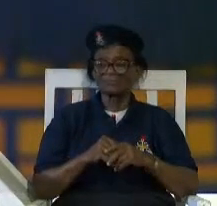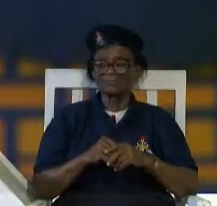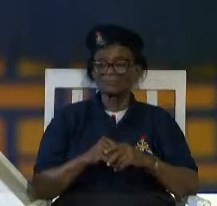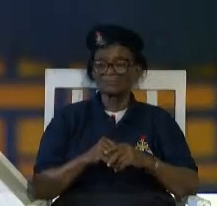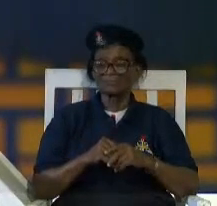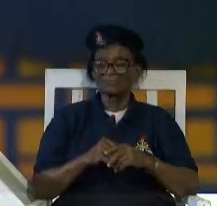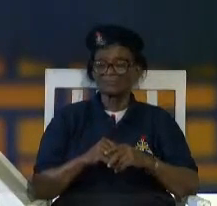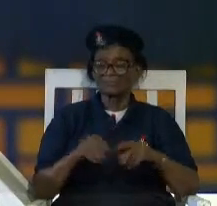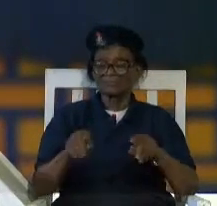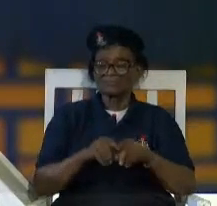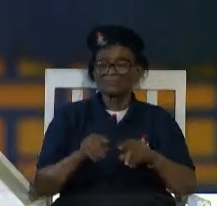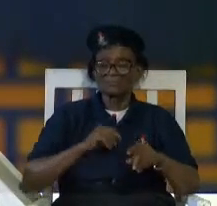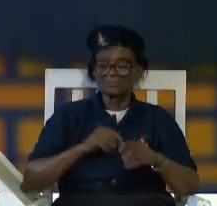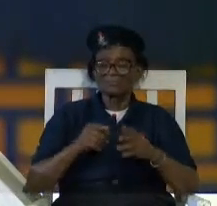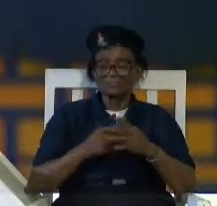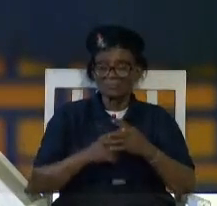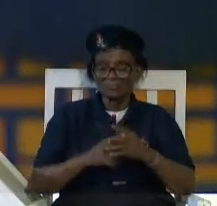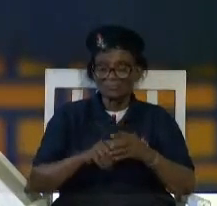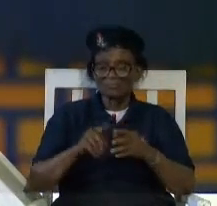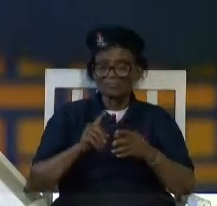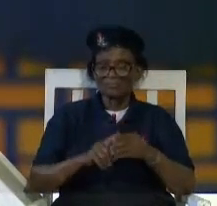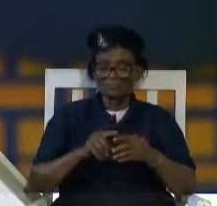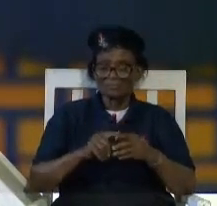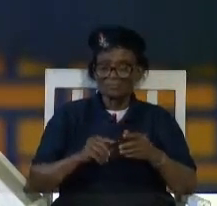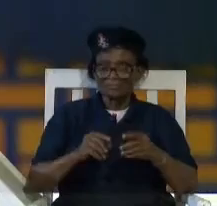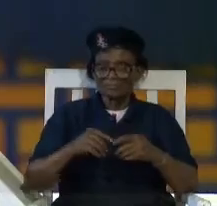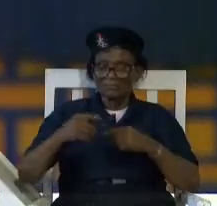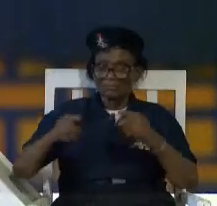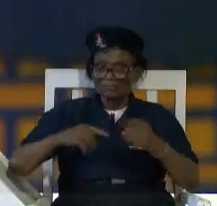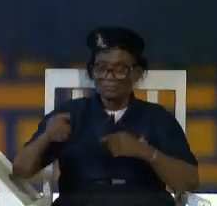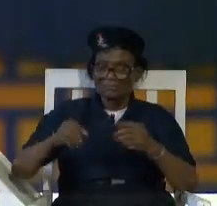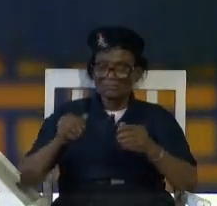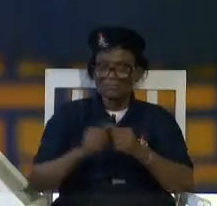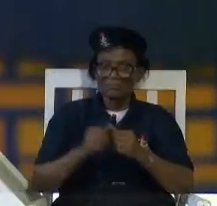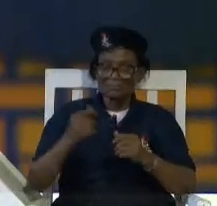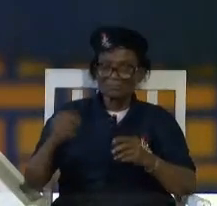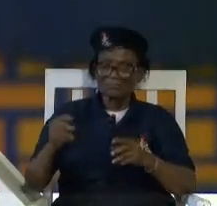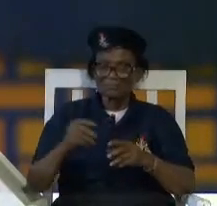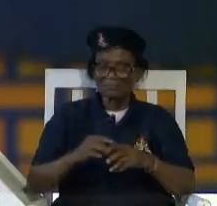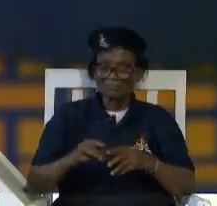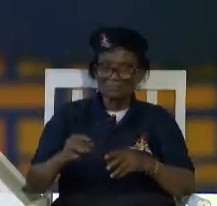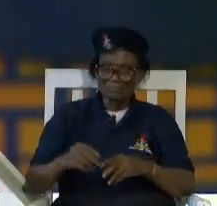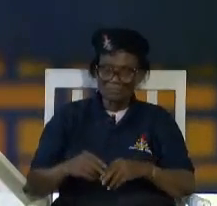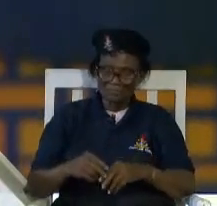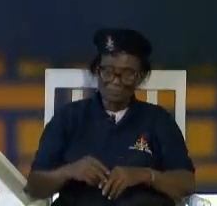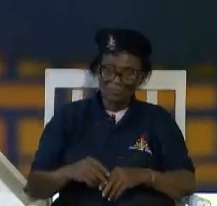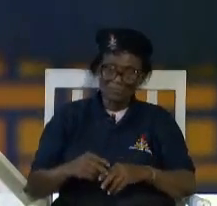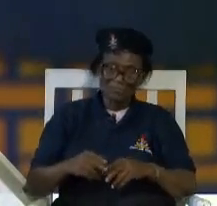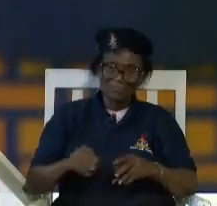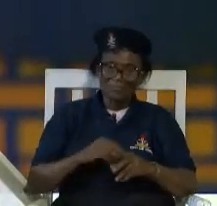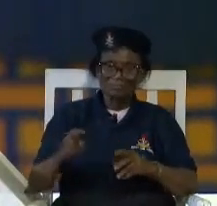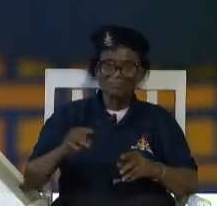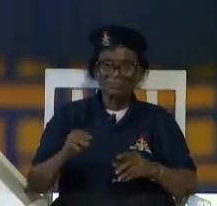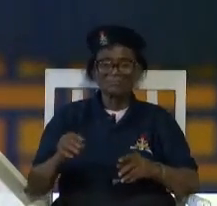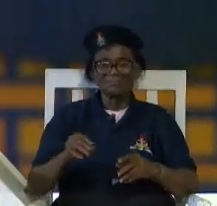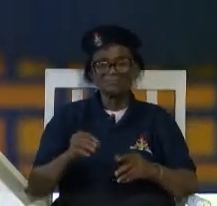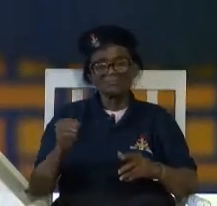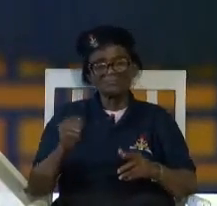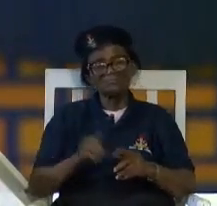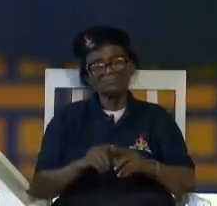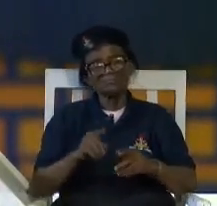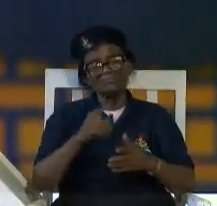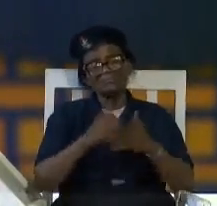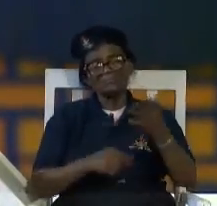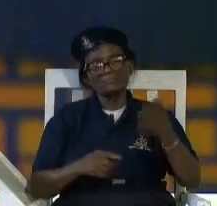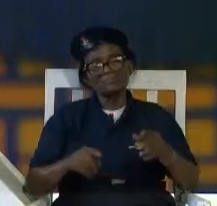And so I began to argue with the Holy Spirit. I said, so what? Whether on the way from Elisha or the way